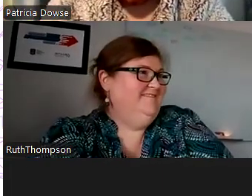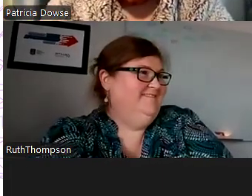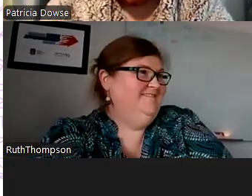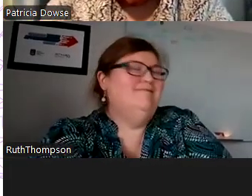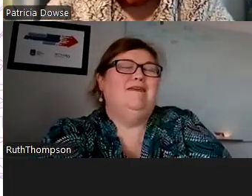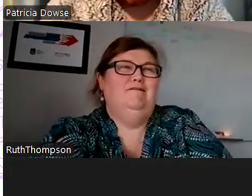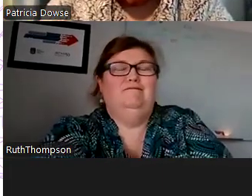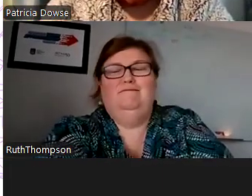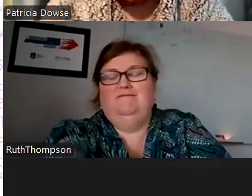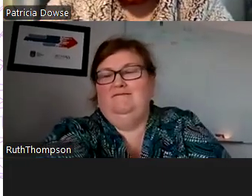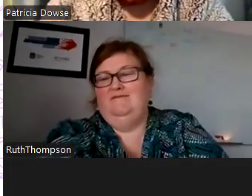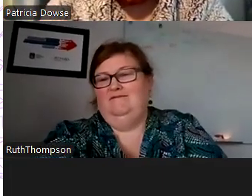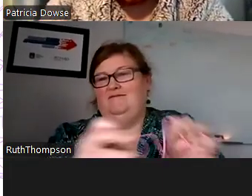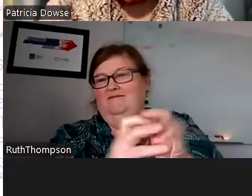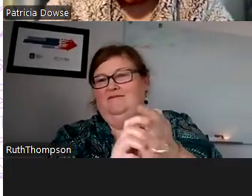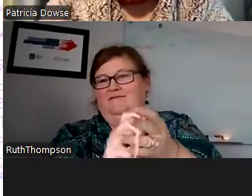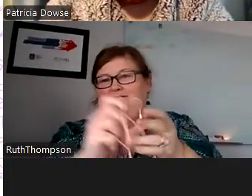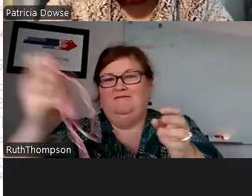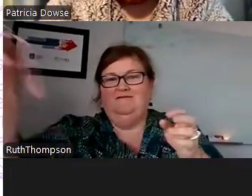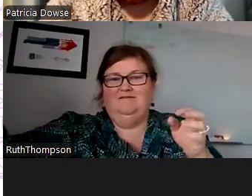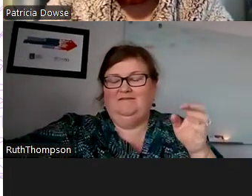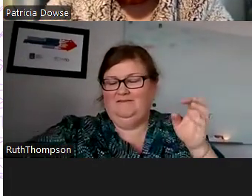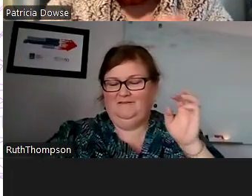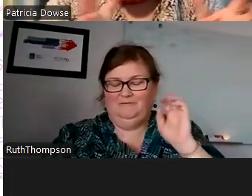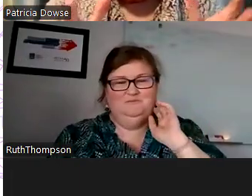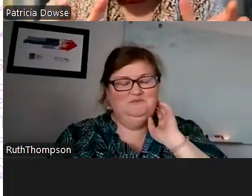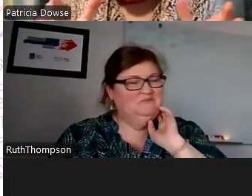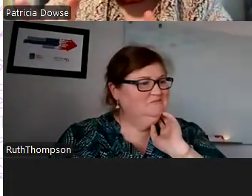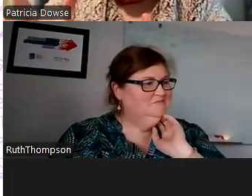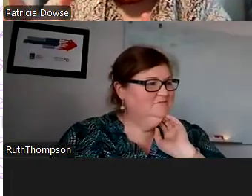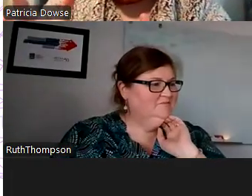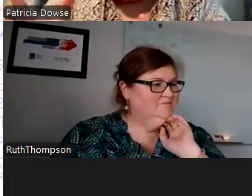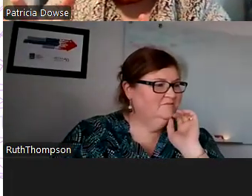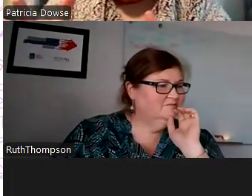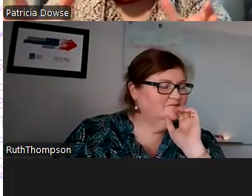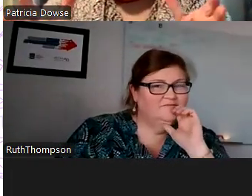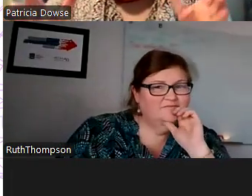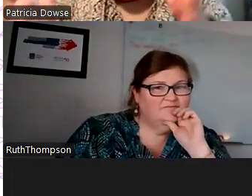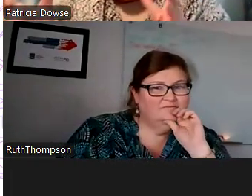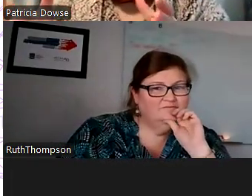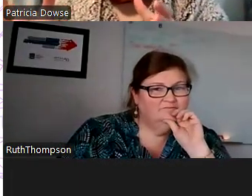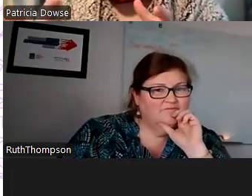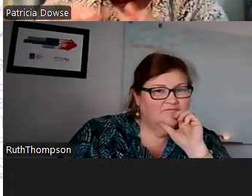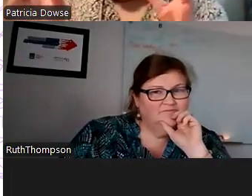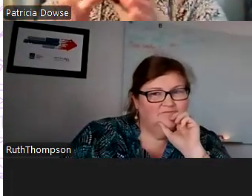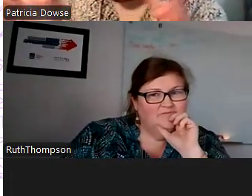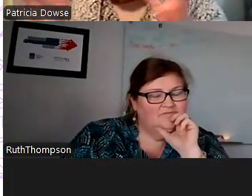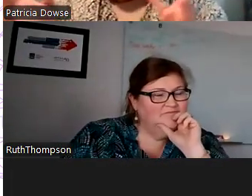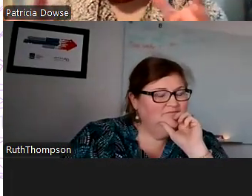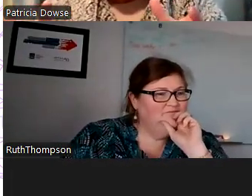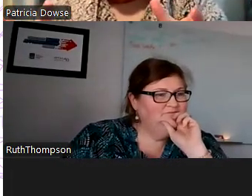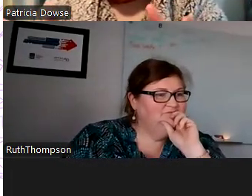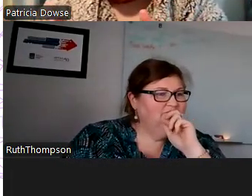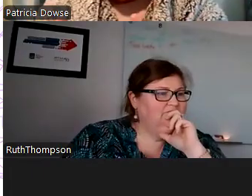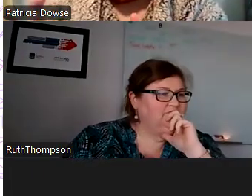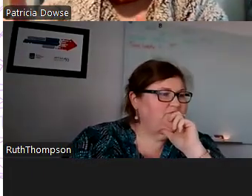I had a funny VR wanted to make sure that the people that Ruth was working with who were deaf enroll in